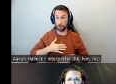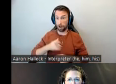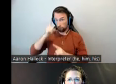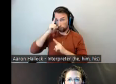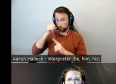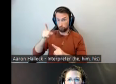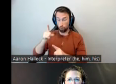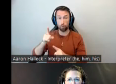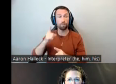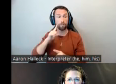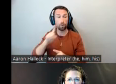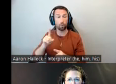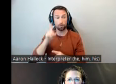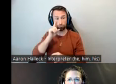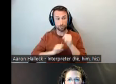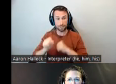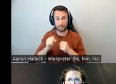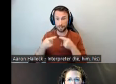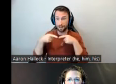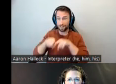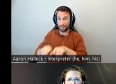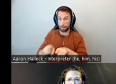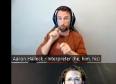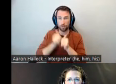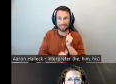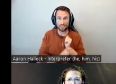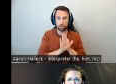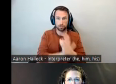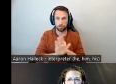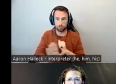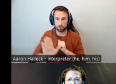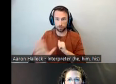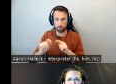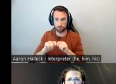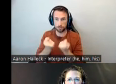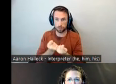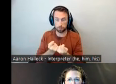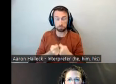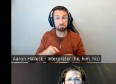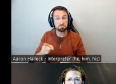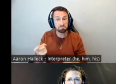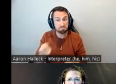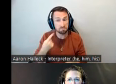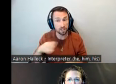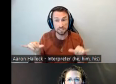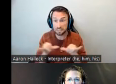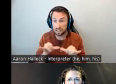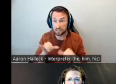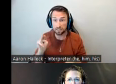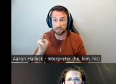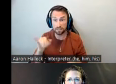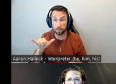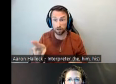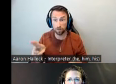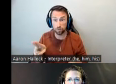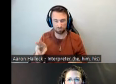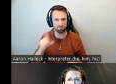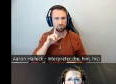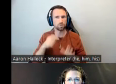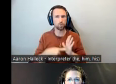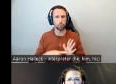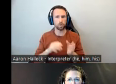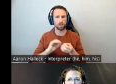between central IT and these distributed teams. How big is NYU, you ask? Well, let's take a look at some numbers.